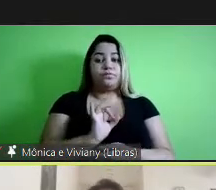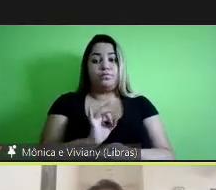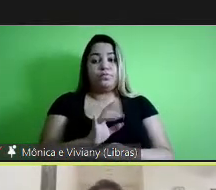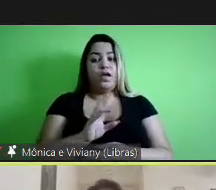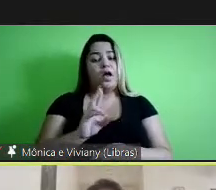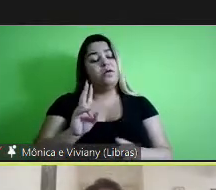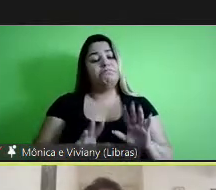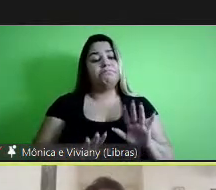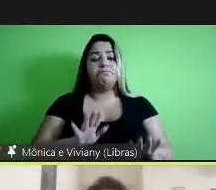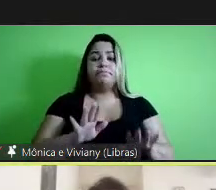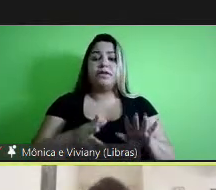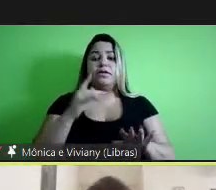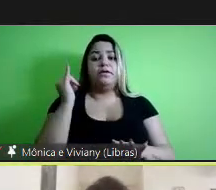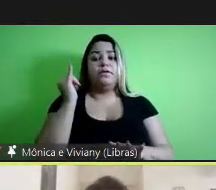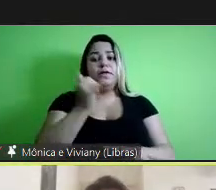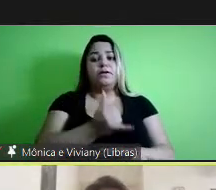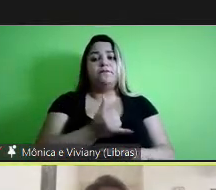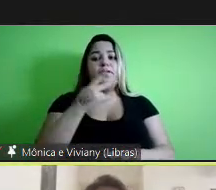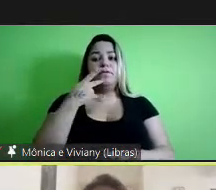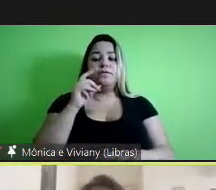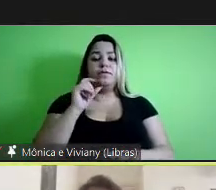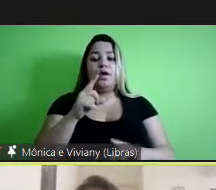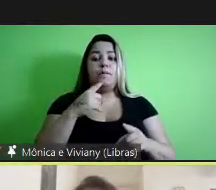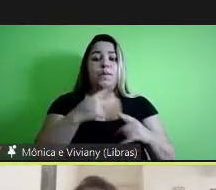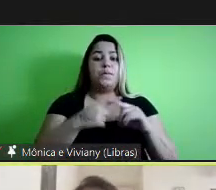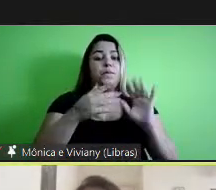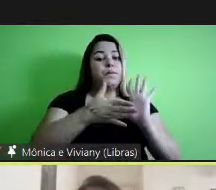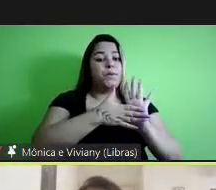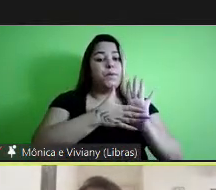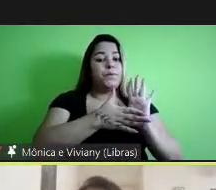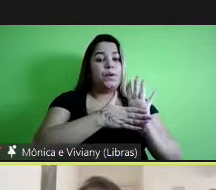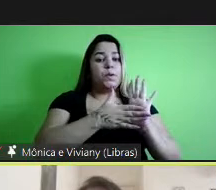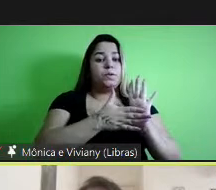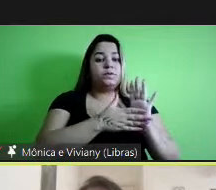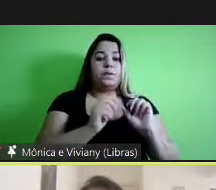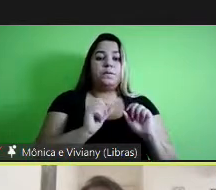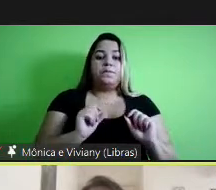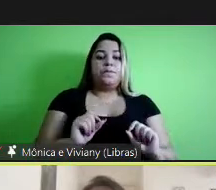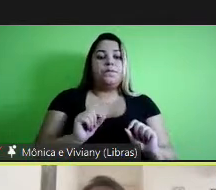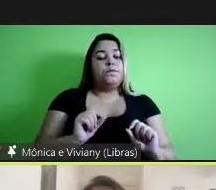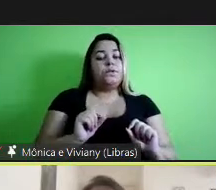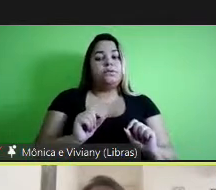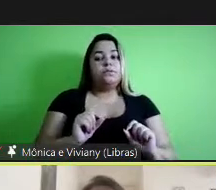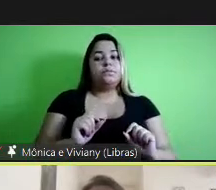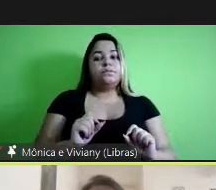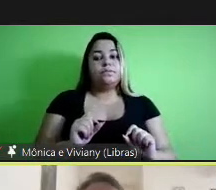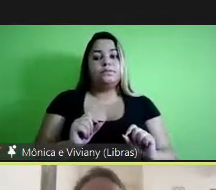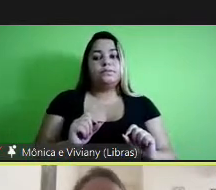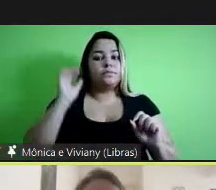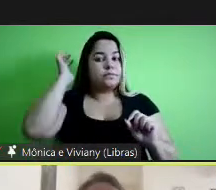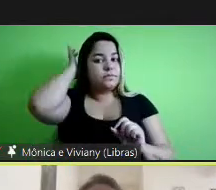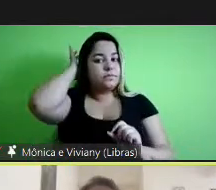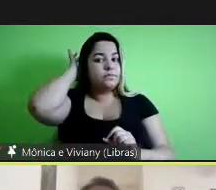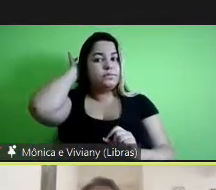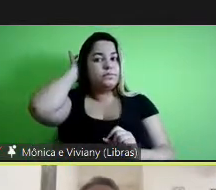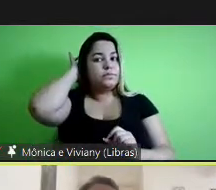local scale economies. And my proposal might seem too